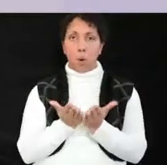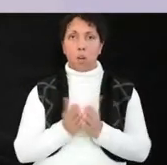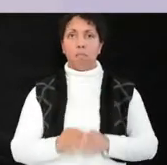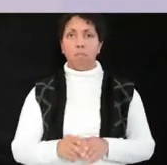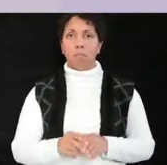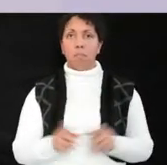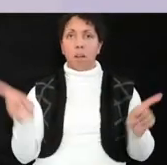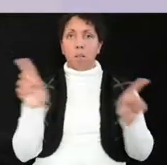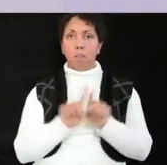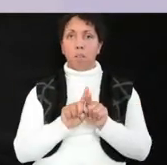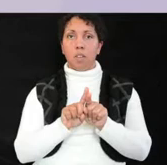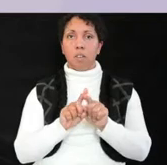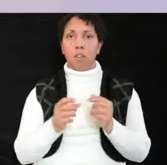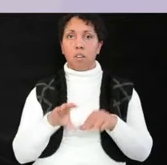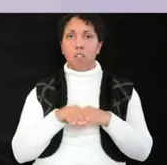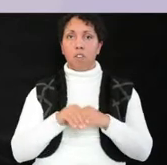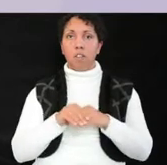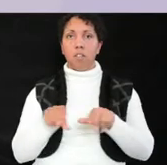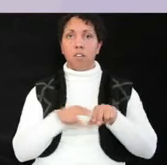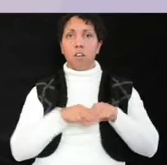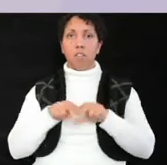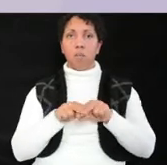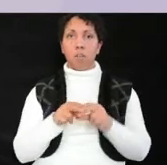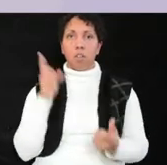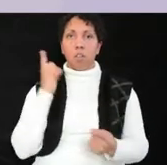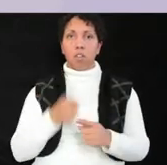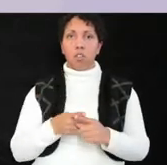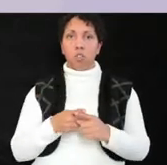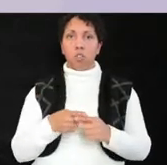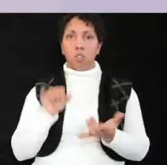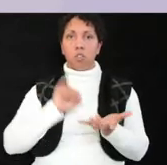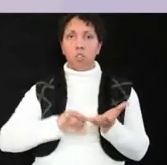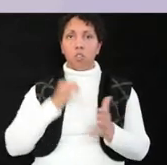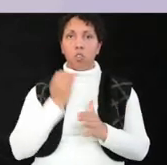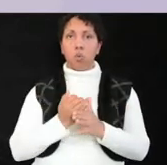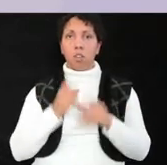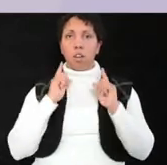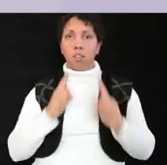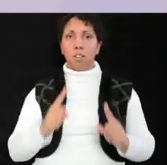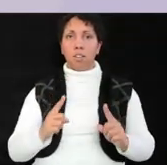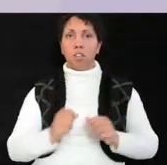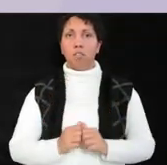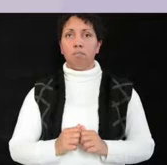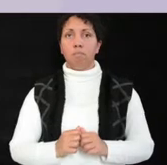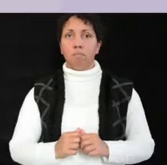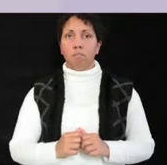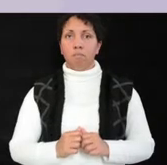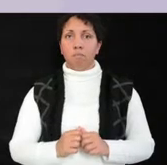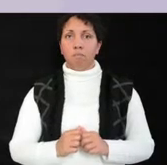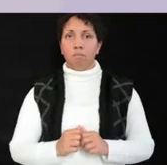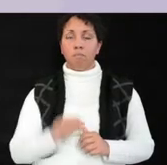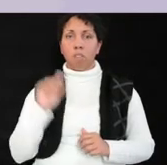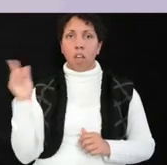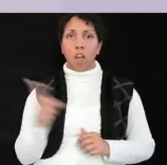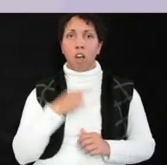family. I talk to social workers and school teachers to make sure that everyone is doing